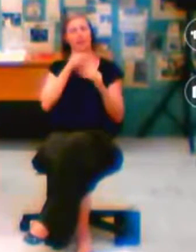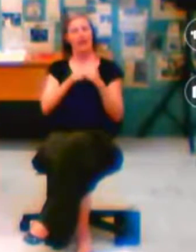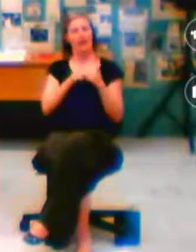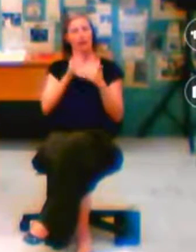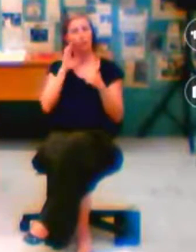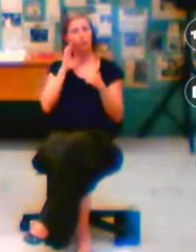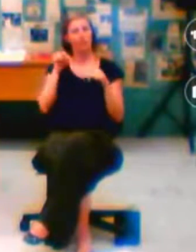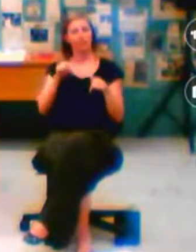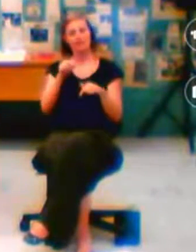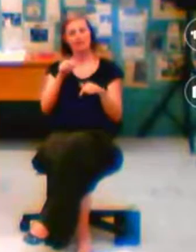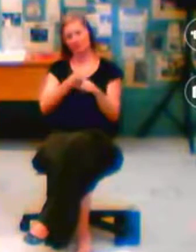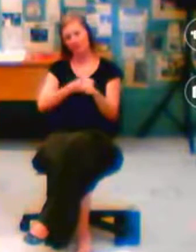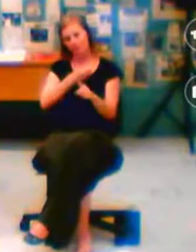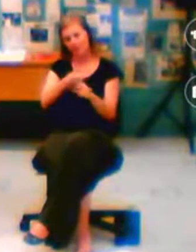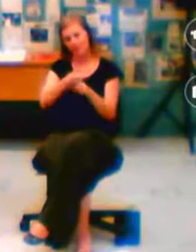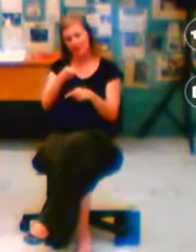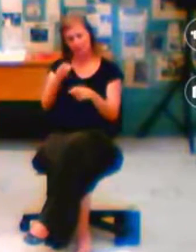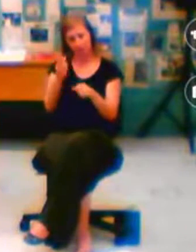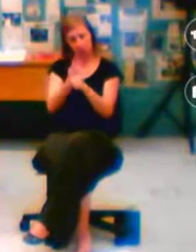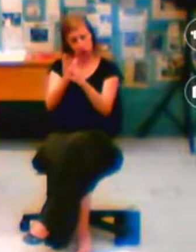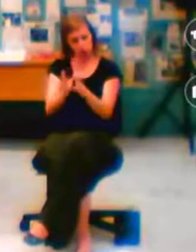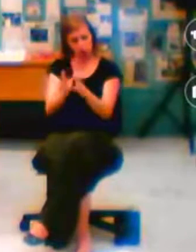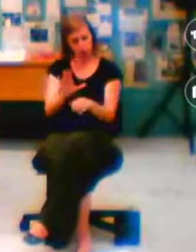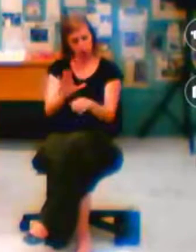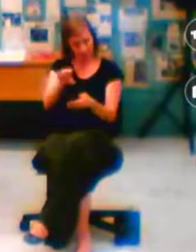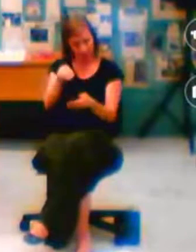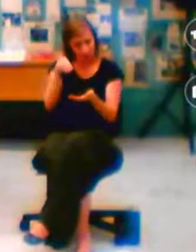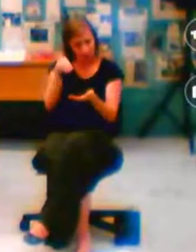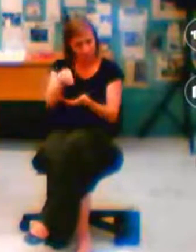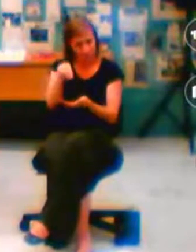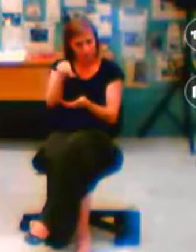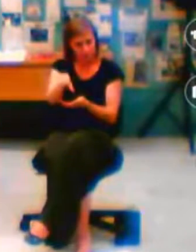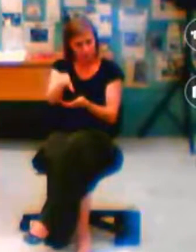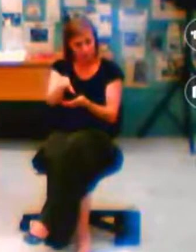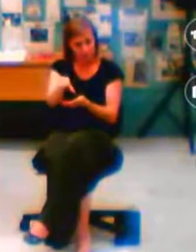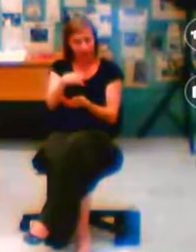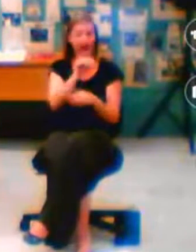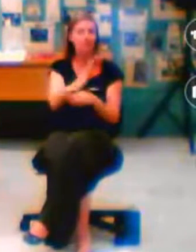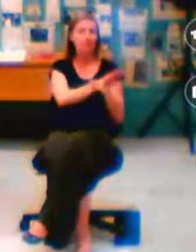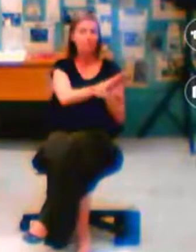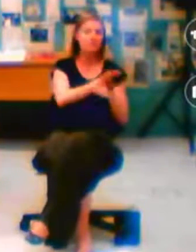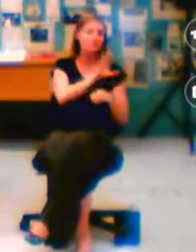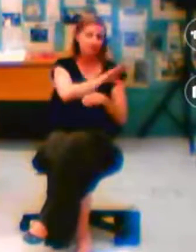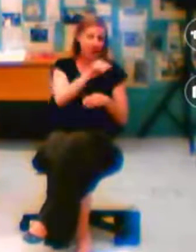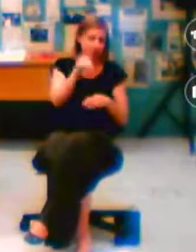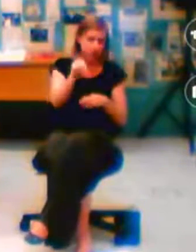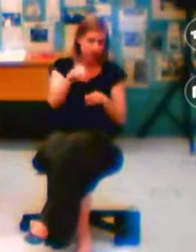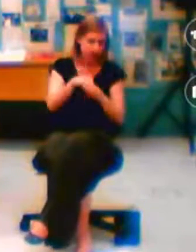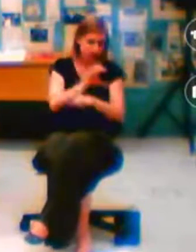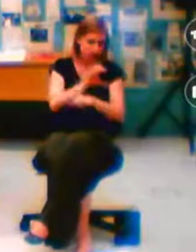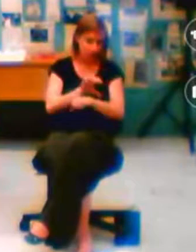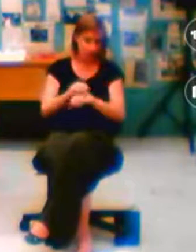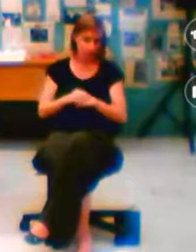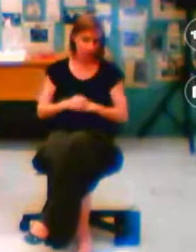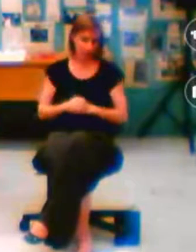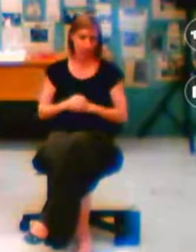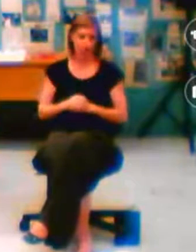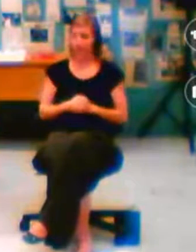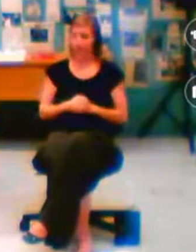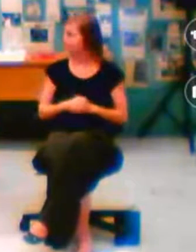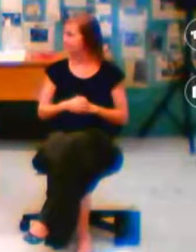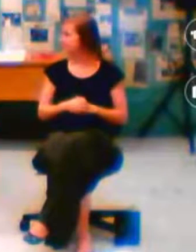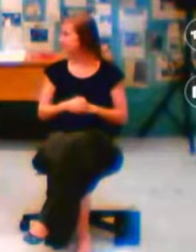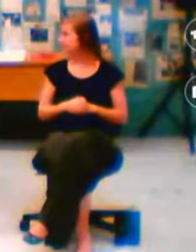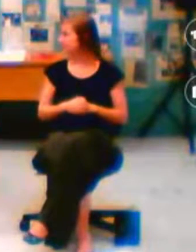The first question I have is overall, how does this impact